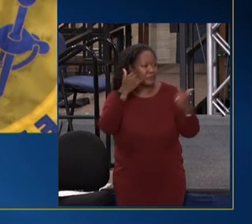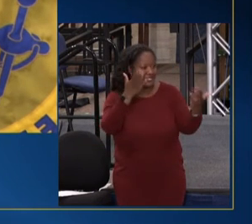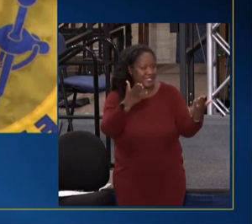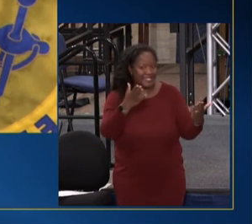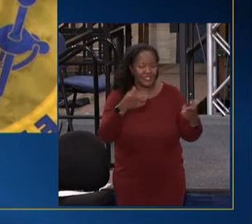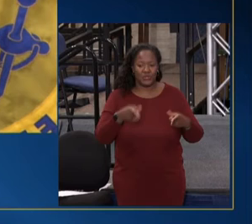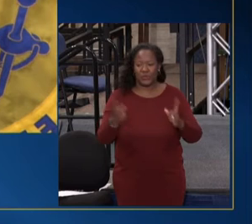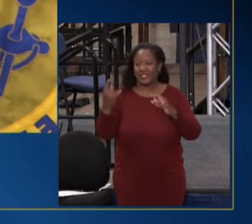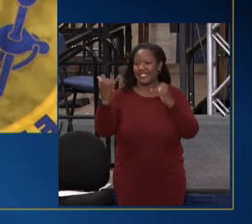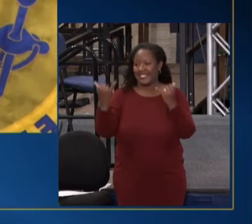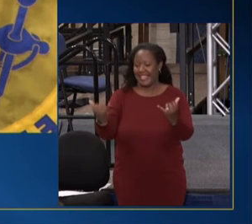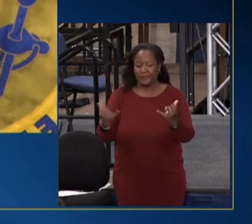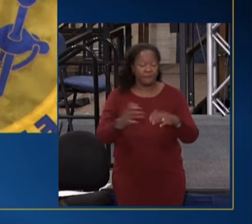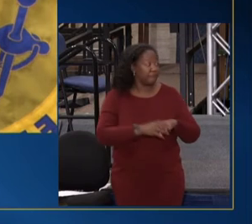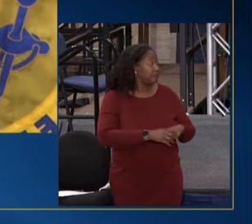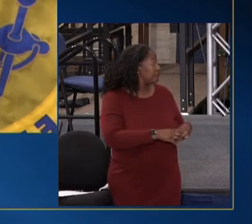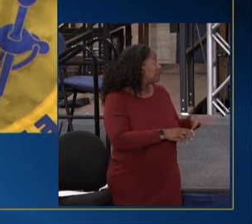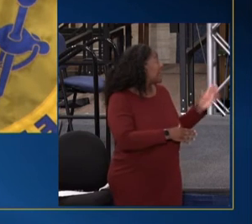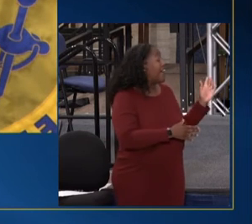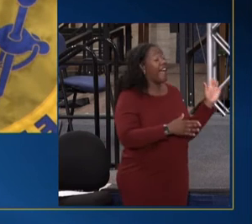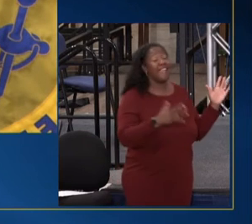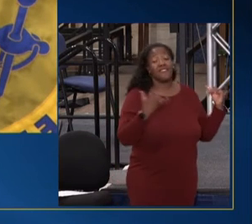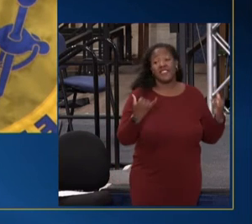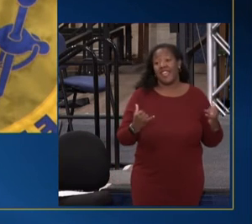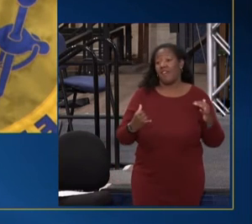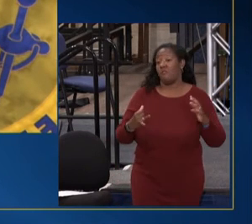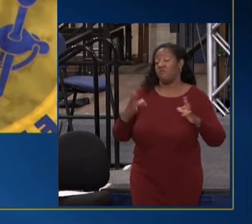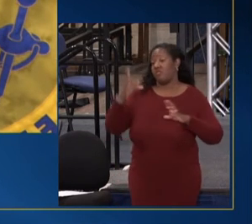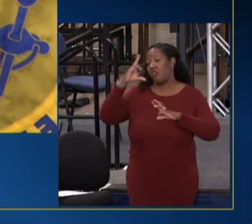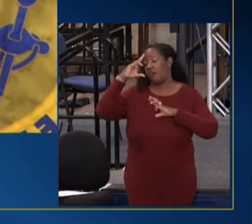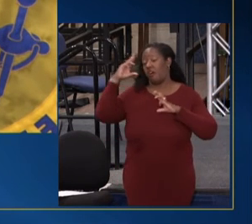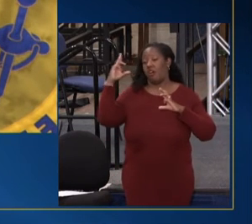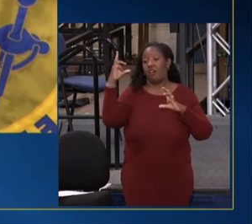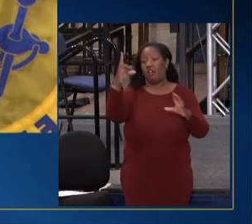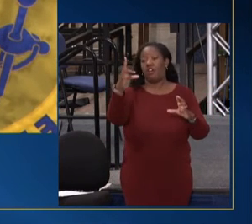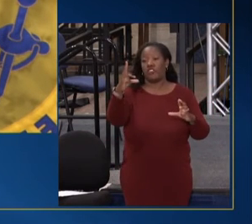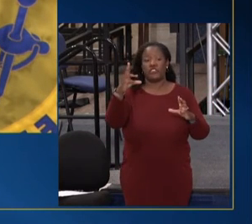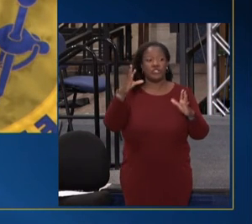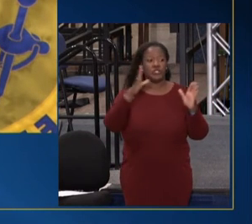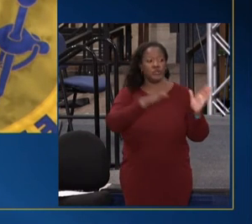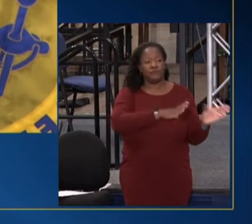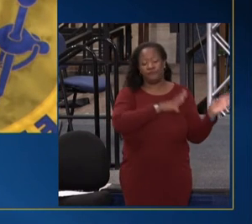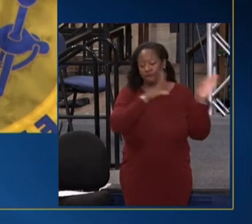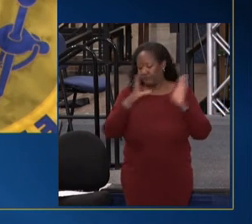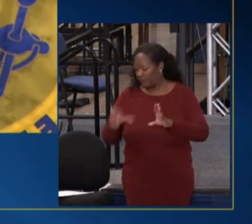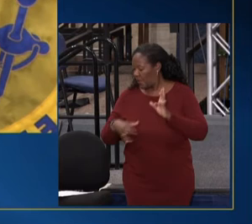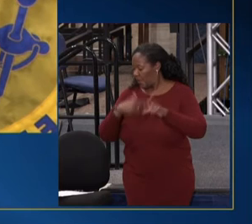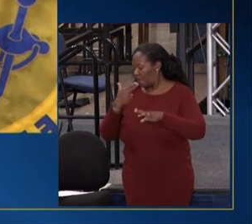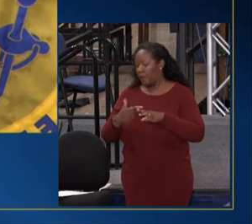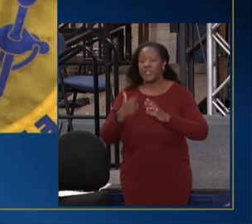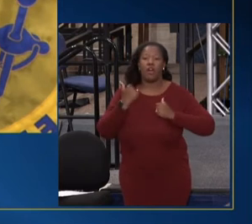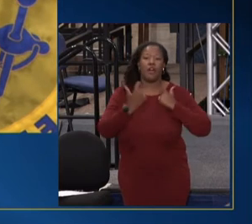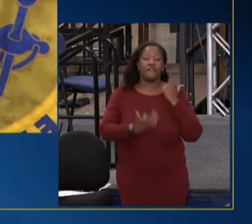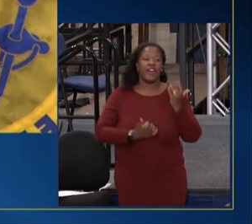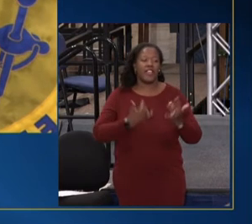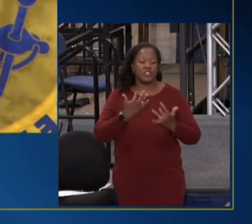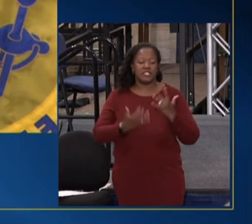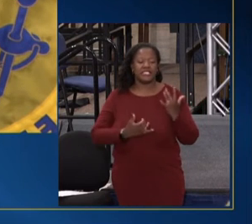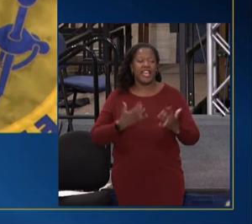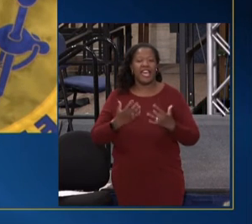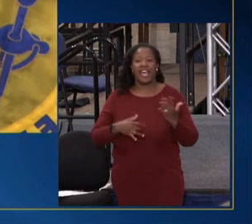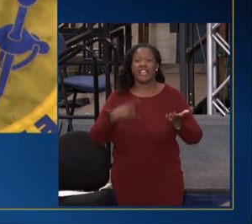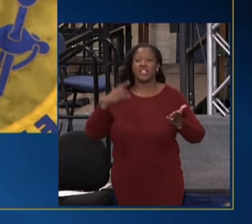day. I have the distinct honor now of moving to our next conversation, which is a fireside chat on individual